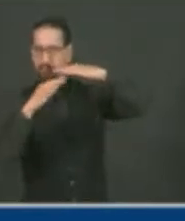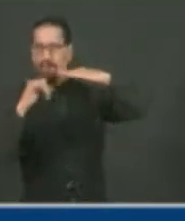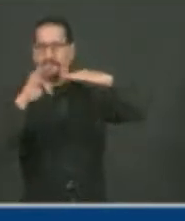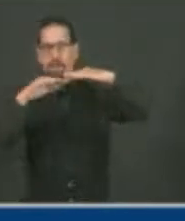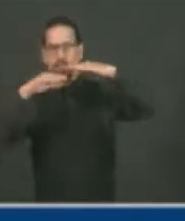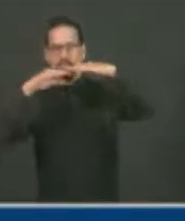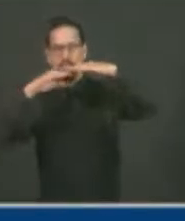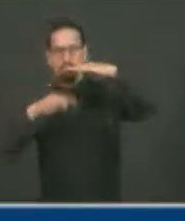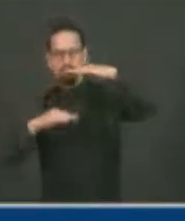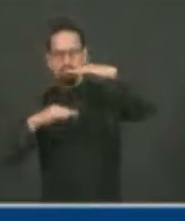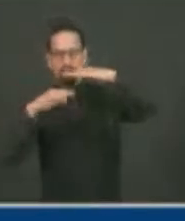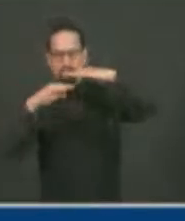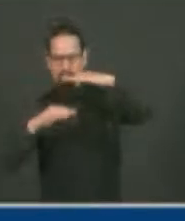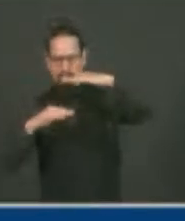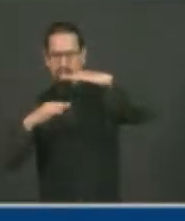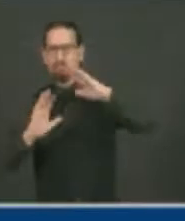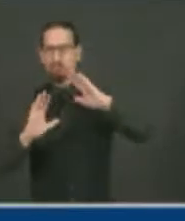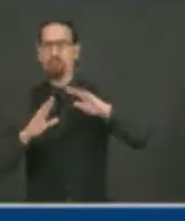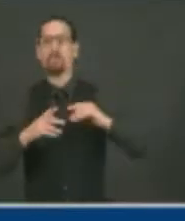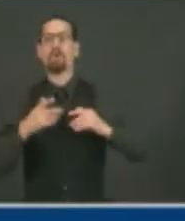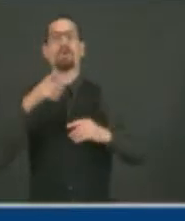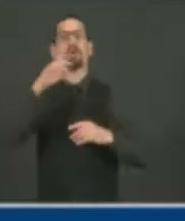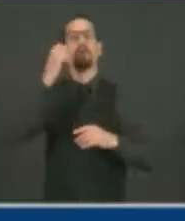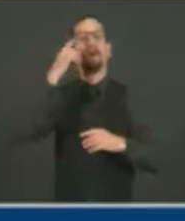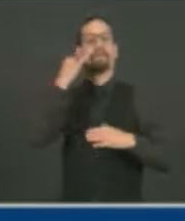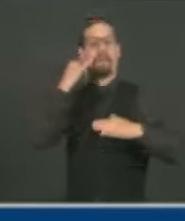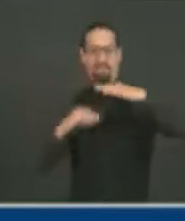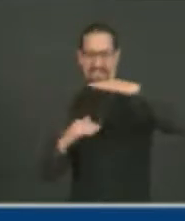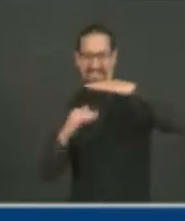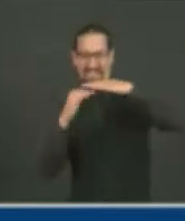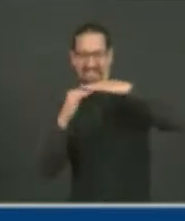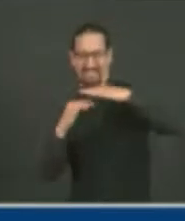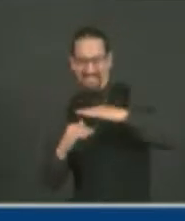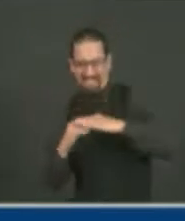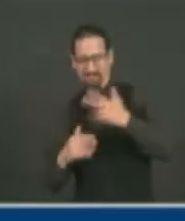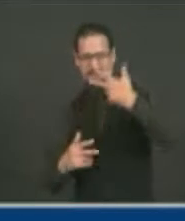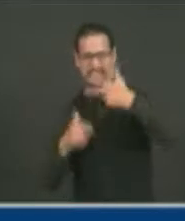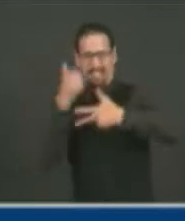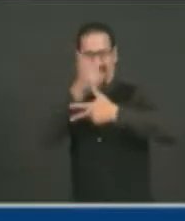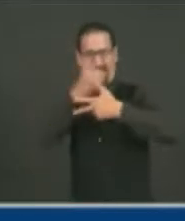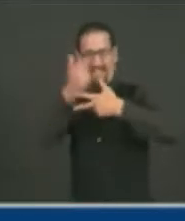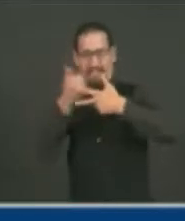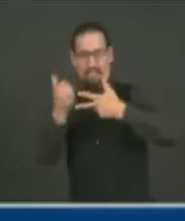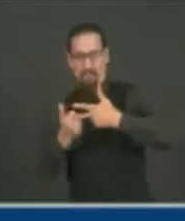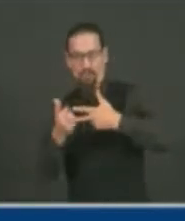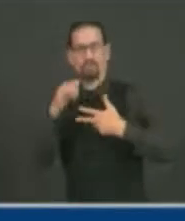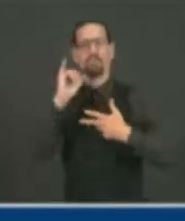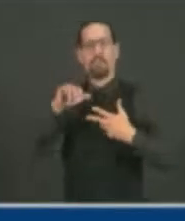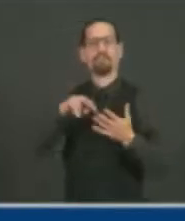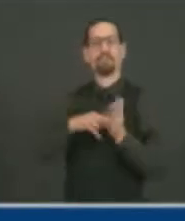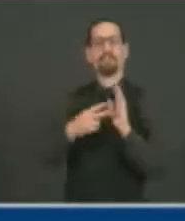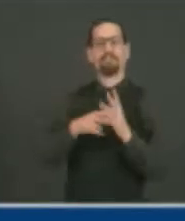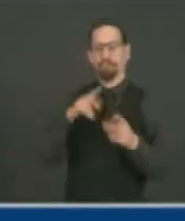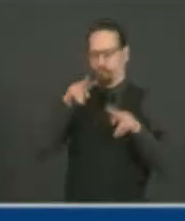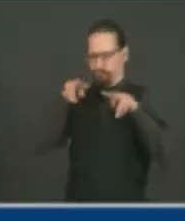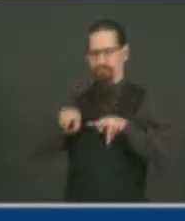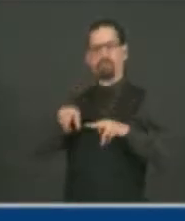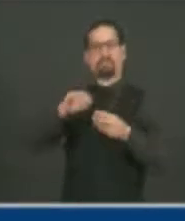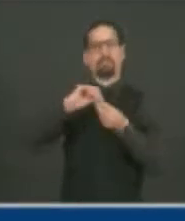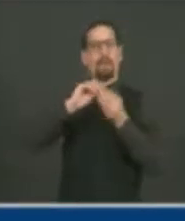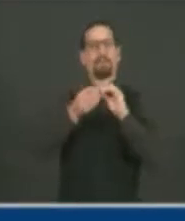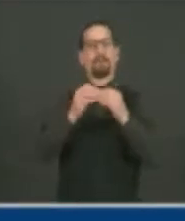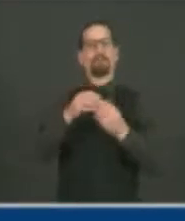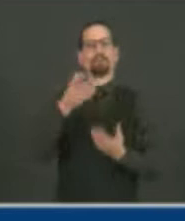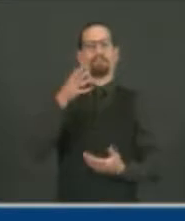line correspond to a metric that we've already been using in our reopening plan. So